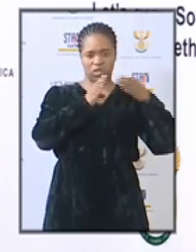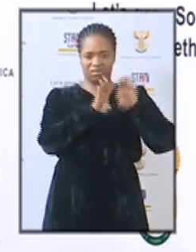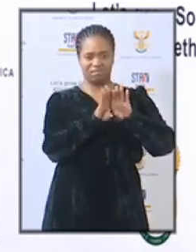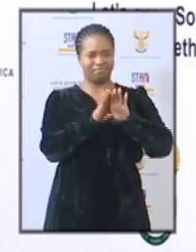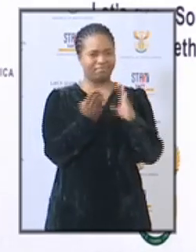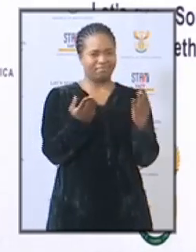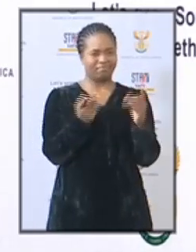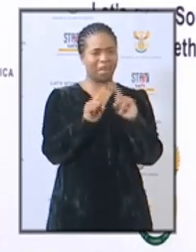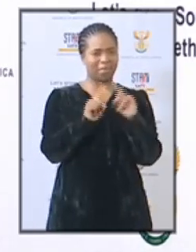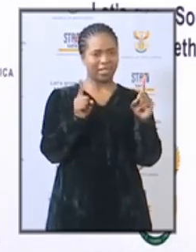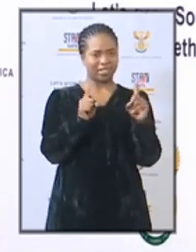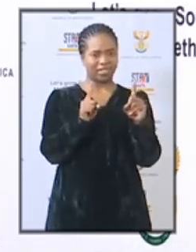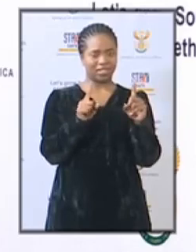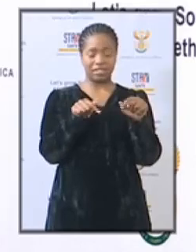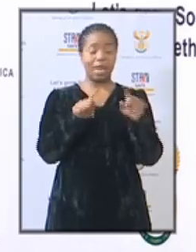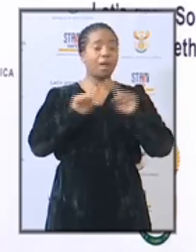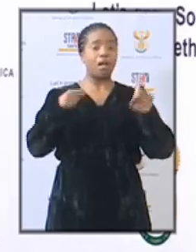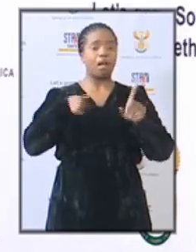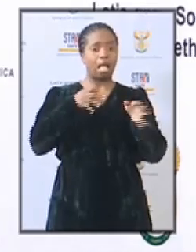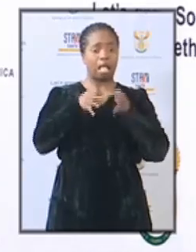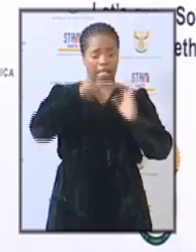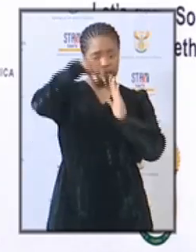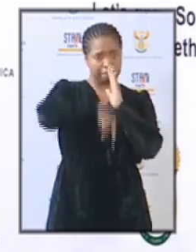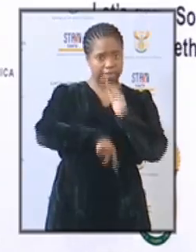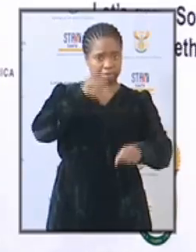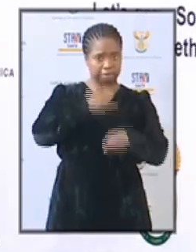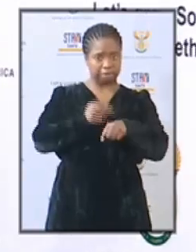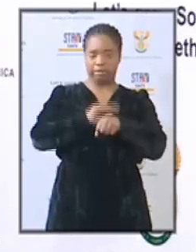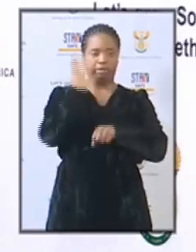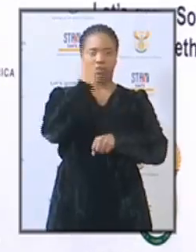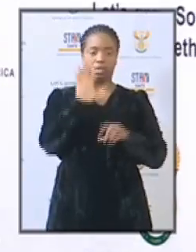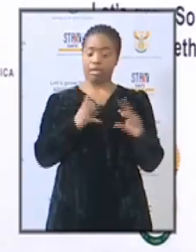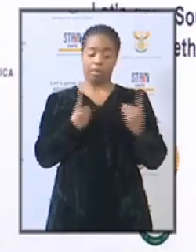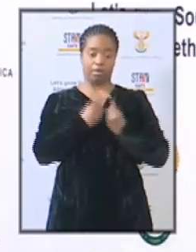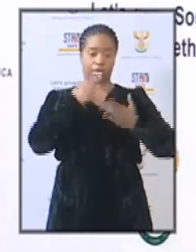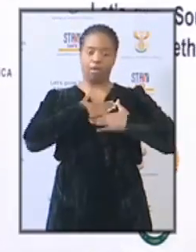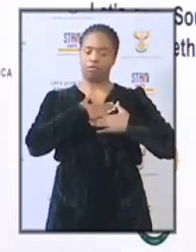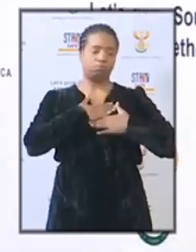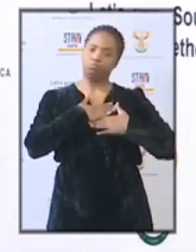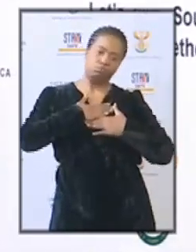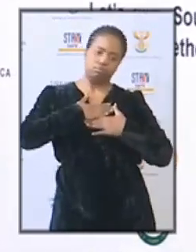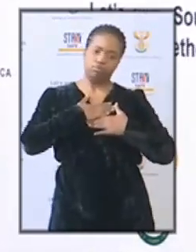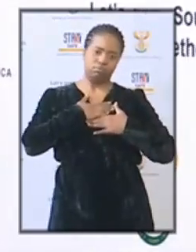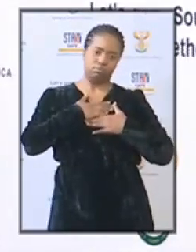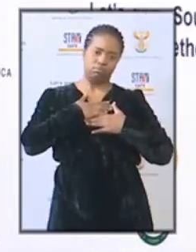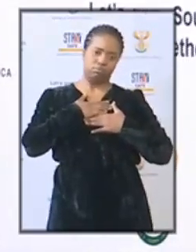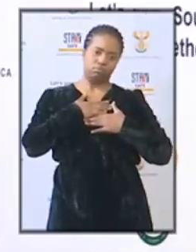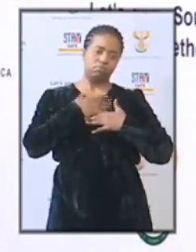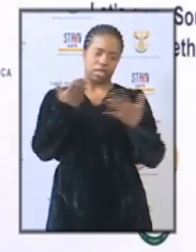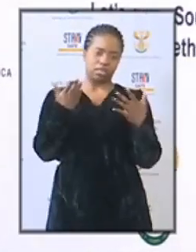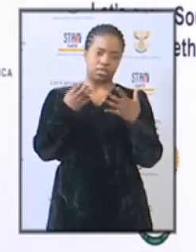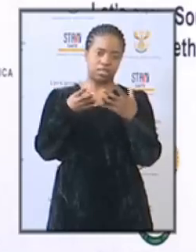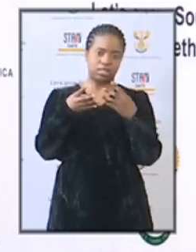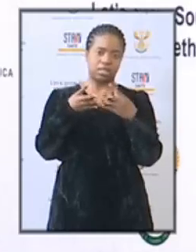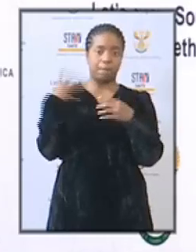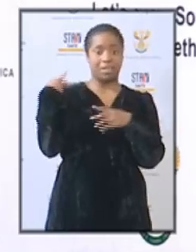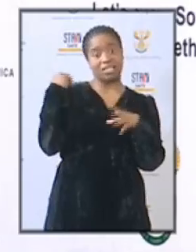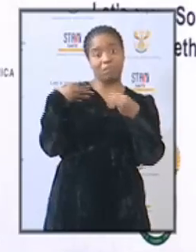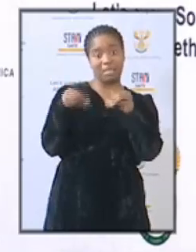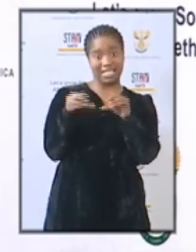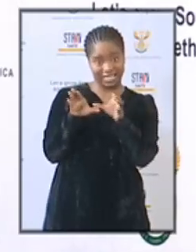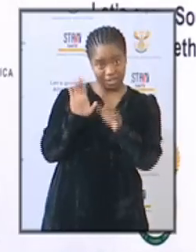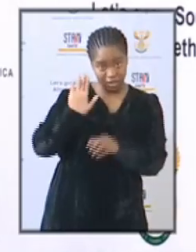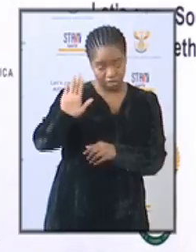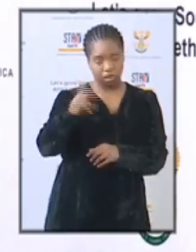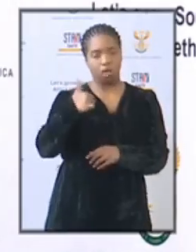the simplicity. But I don't want to get myself into trouble. It's not within my area of work. My area is relating